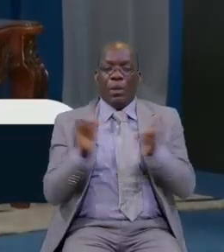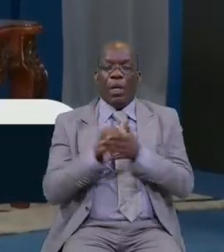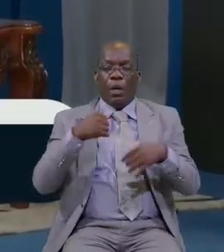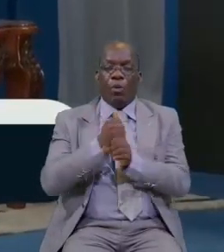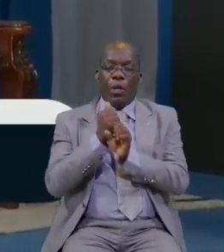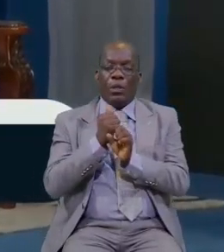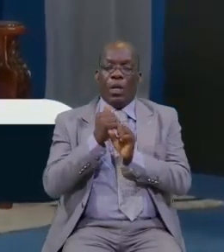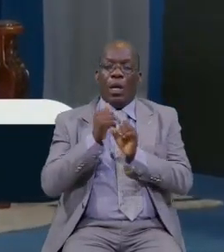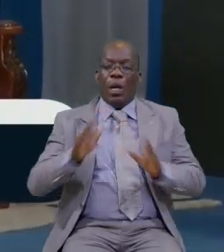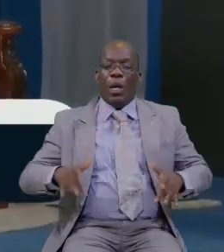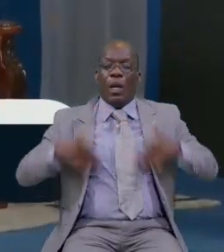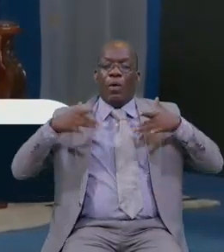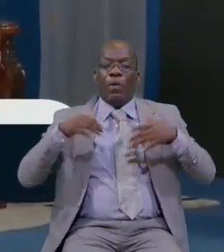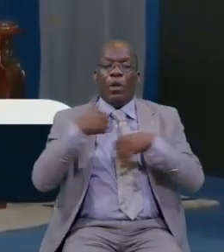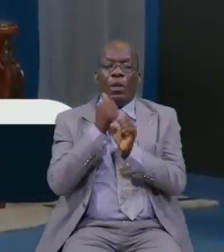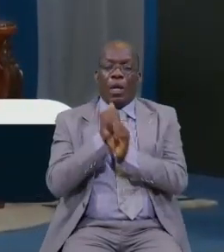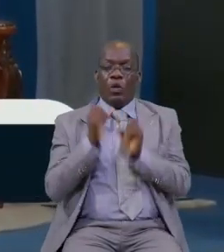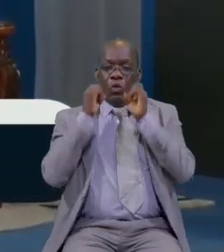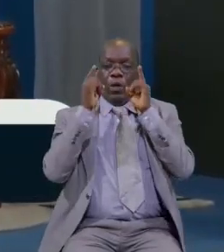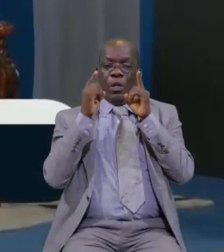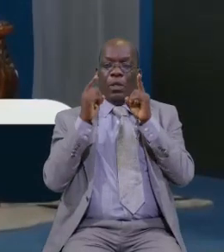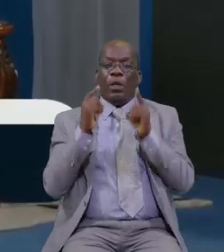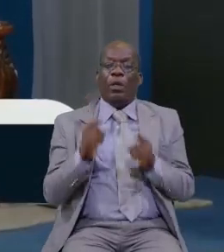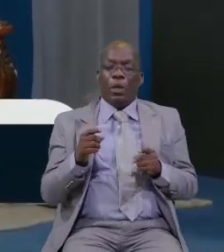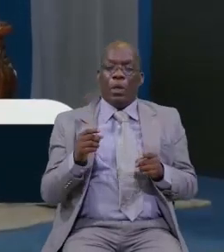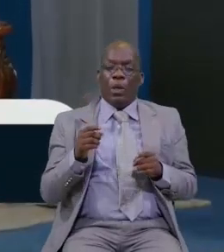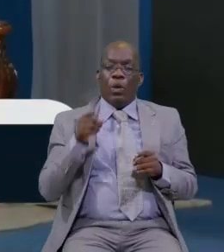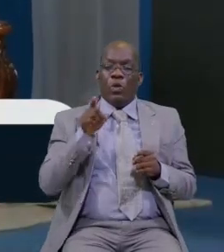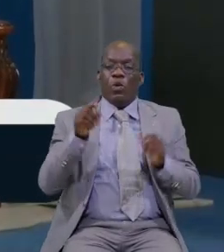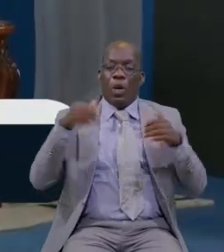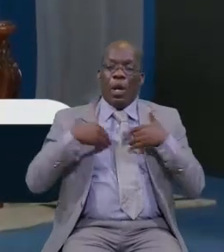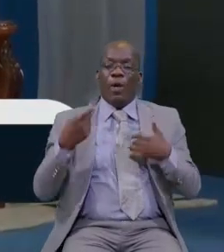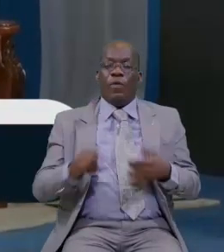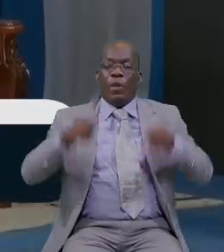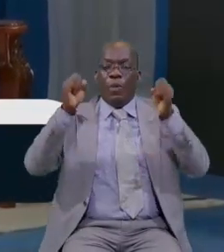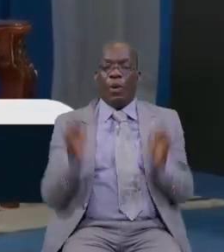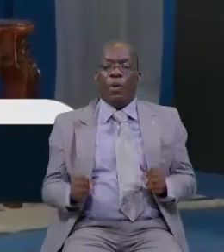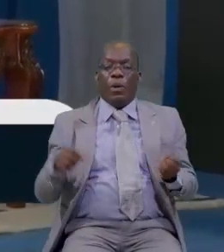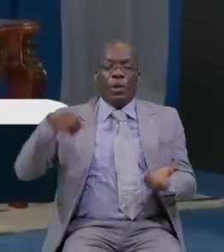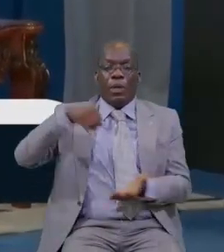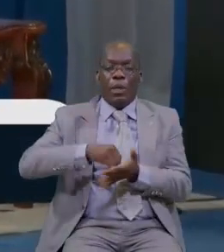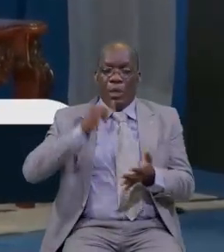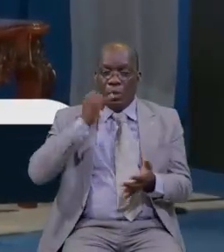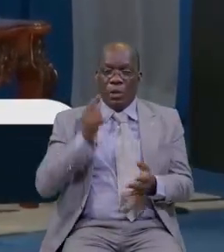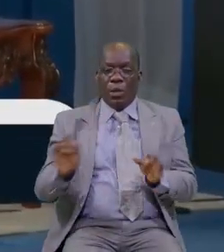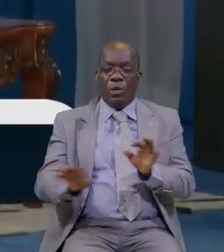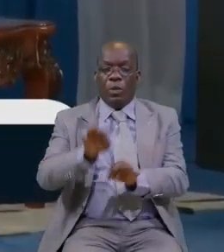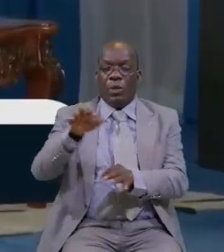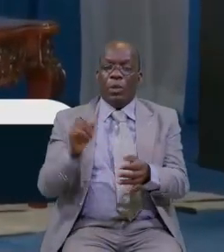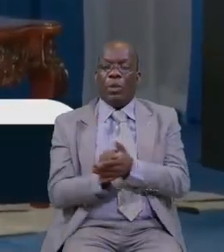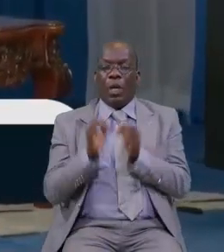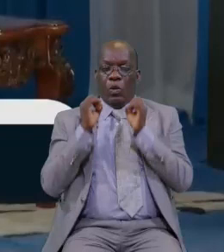that makes the life you have vital. It is the spirit that quickeneth.